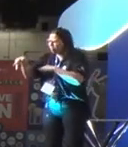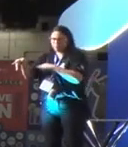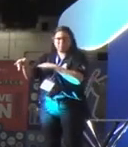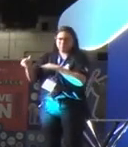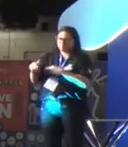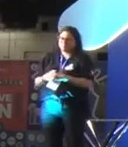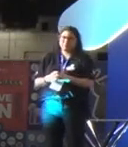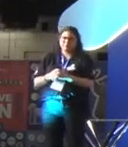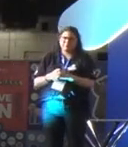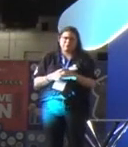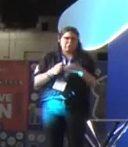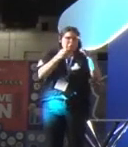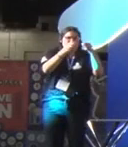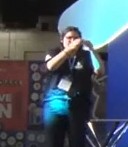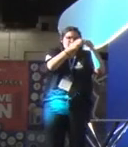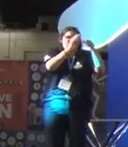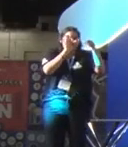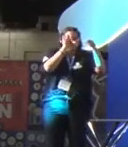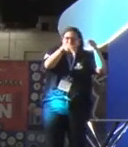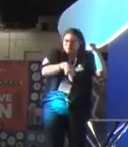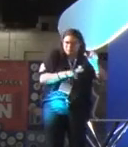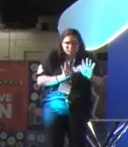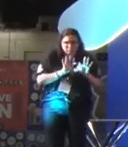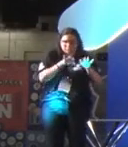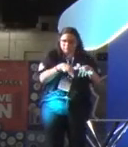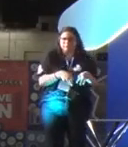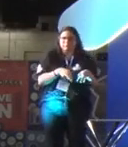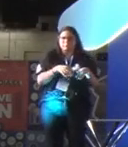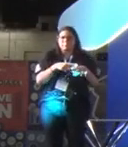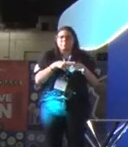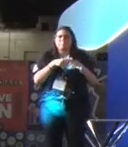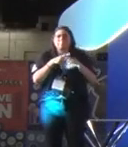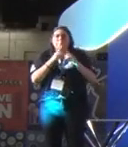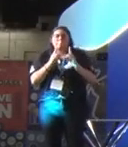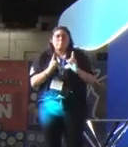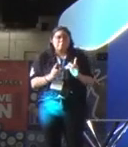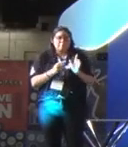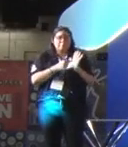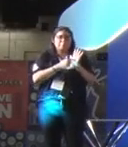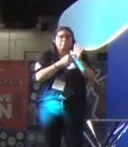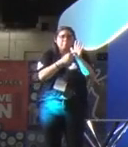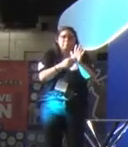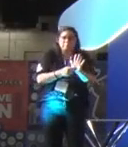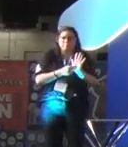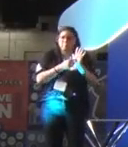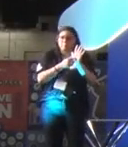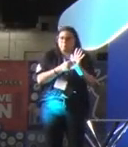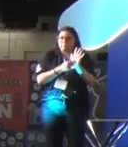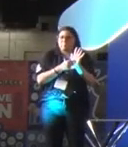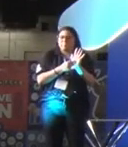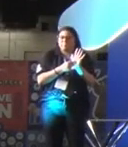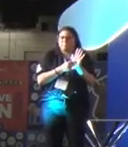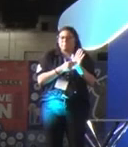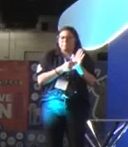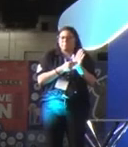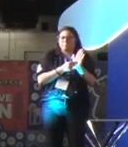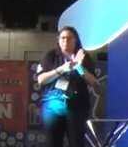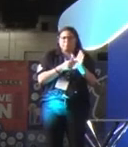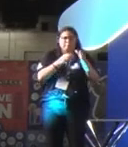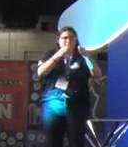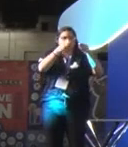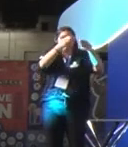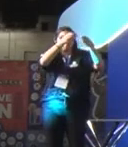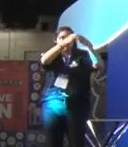that would be it. But Hawking radiation shows that black holes emit a simple thermal radiation. So that's why he's